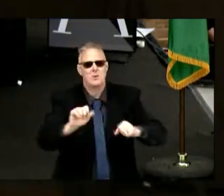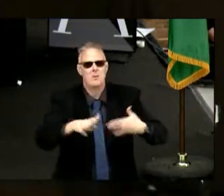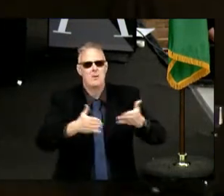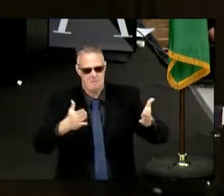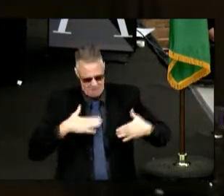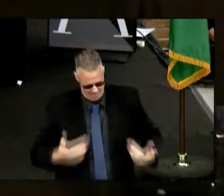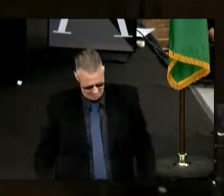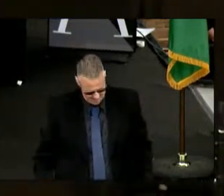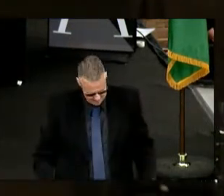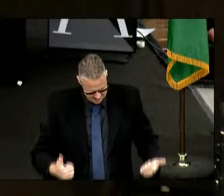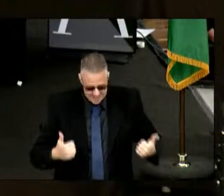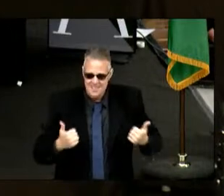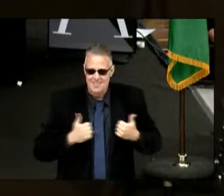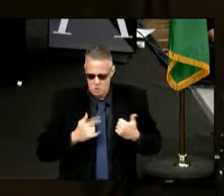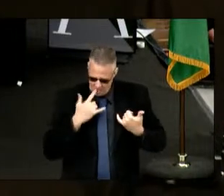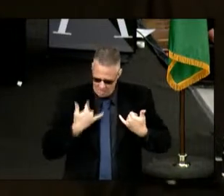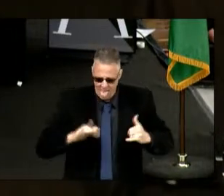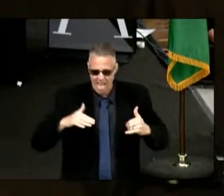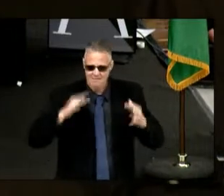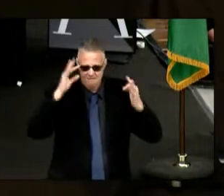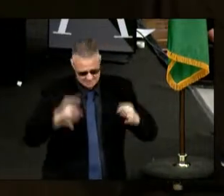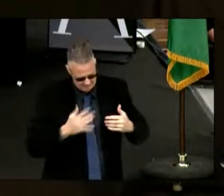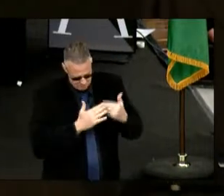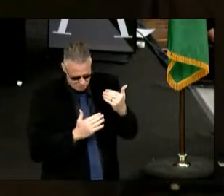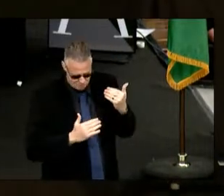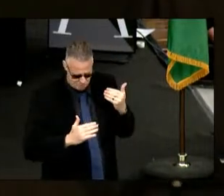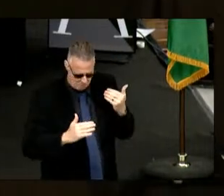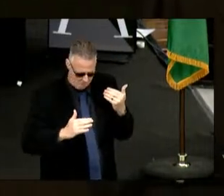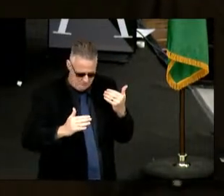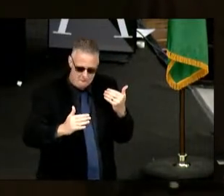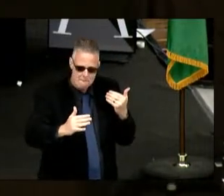book begins, the rest is still unwritten.